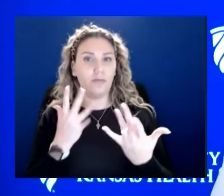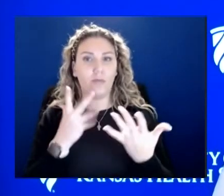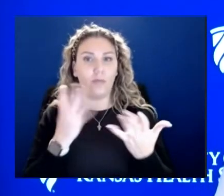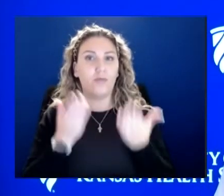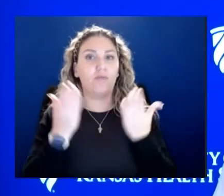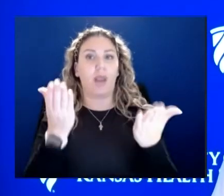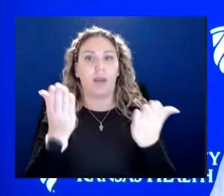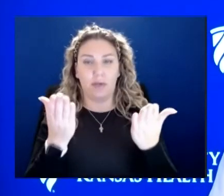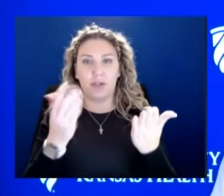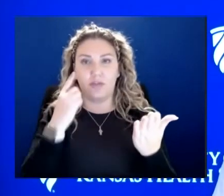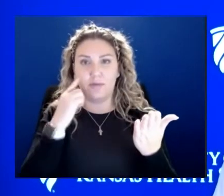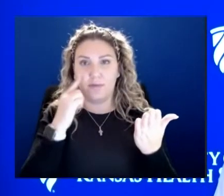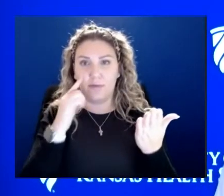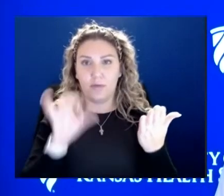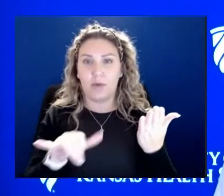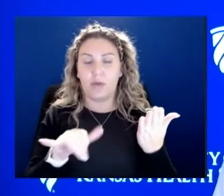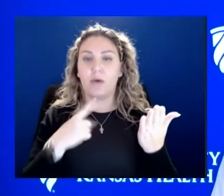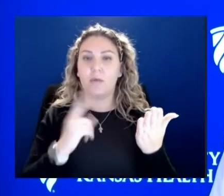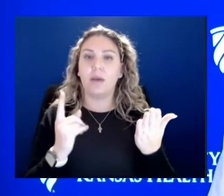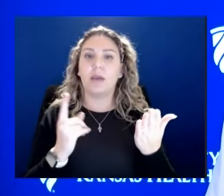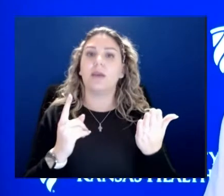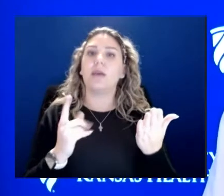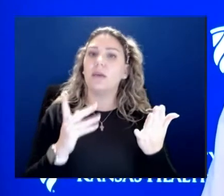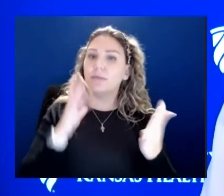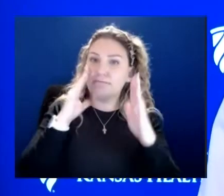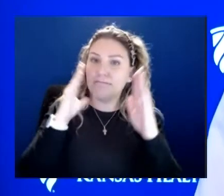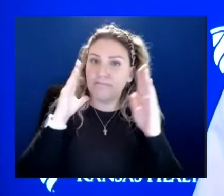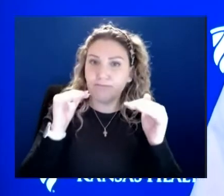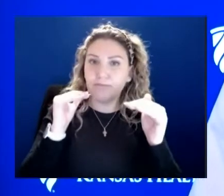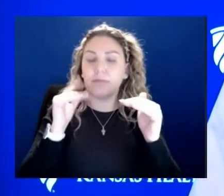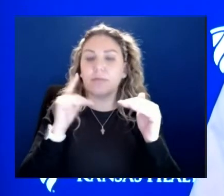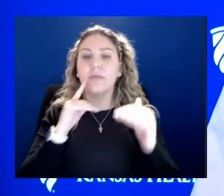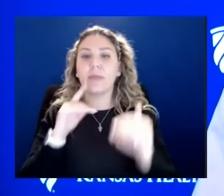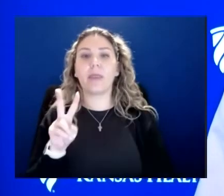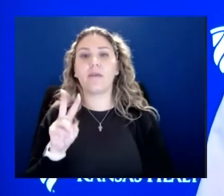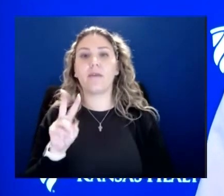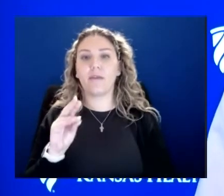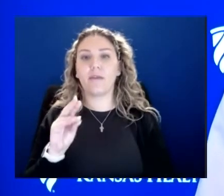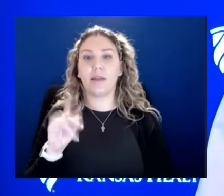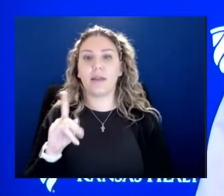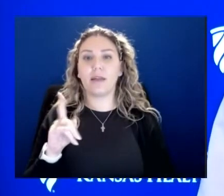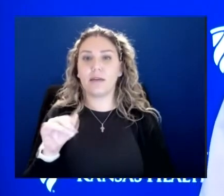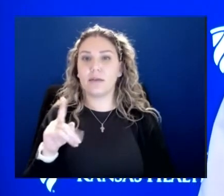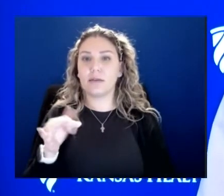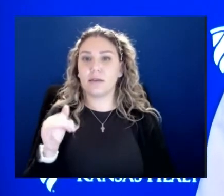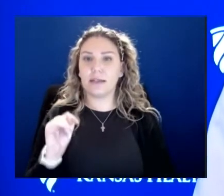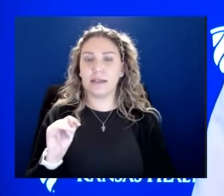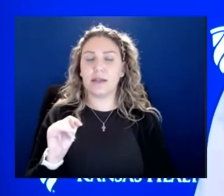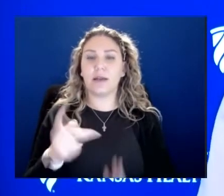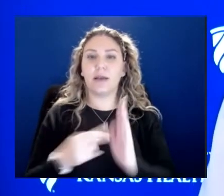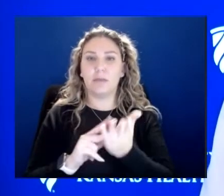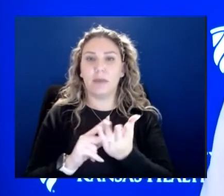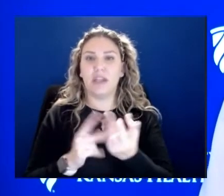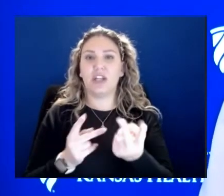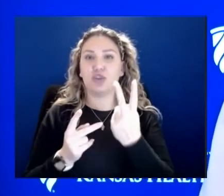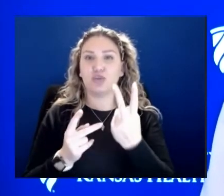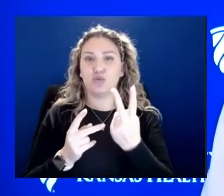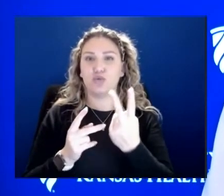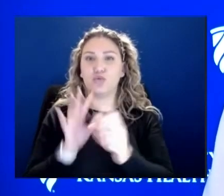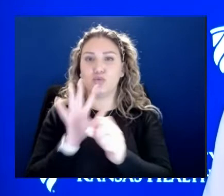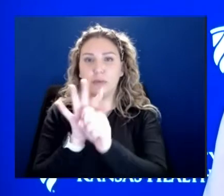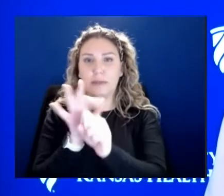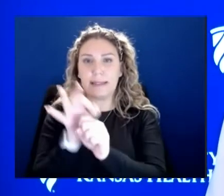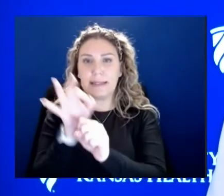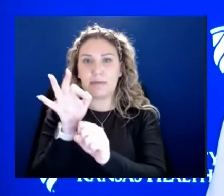for that. We do anticipate that bivalent vaccine, meaning 2 different spikes, so the original spike and then probably a